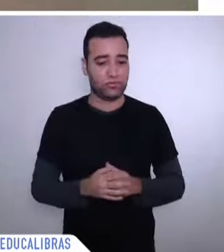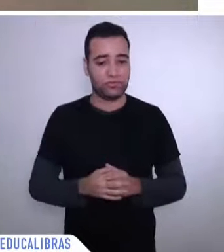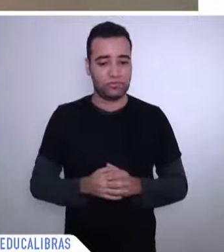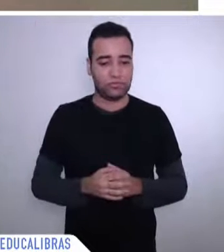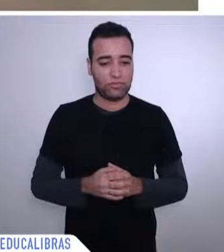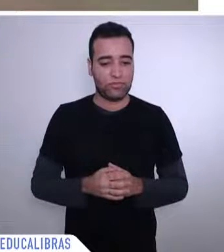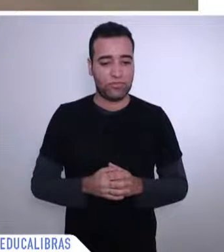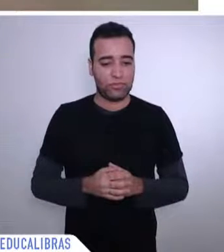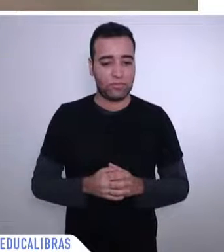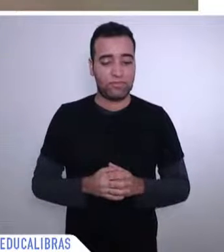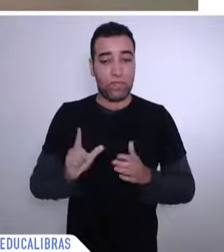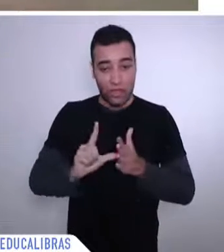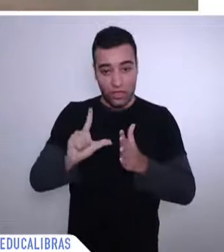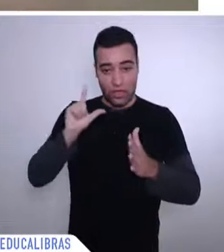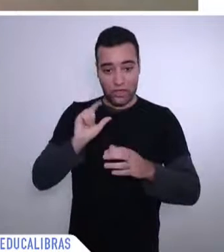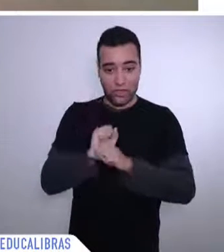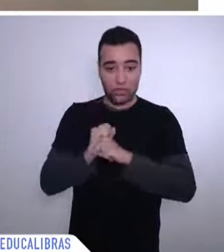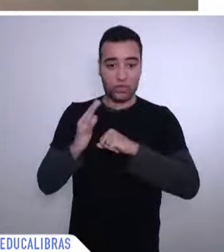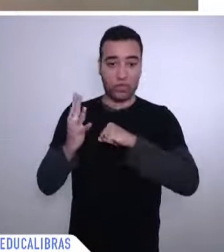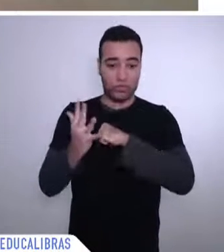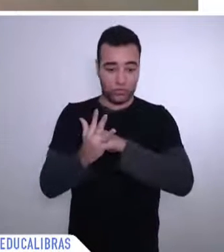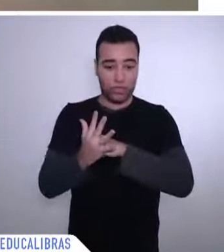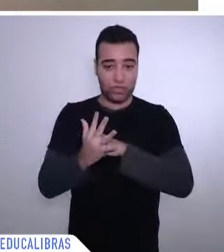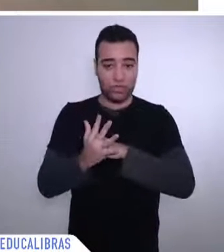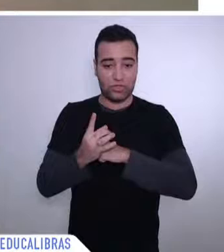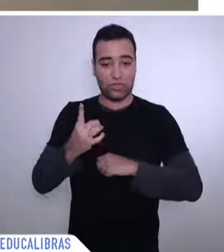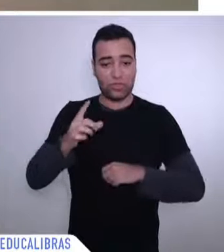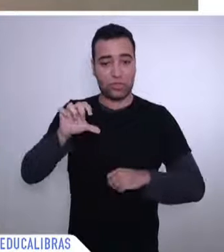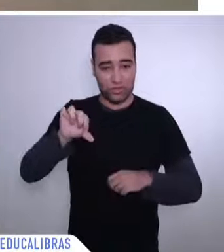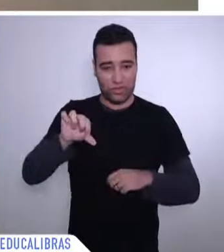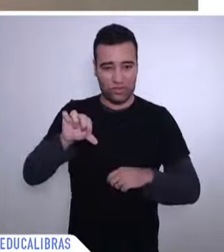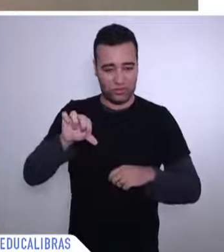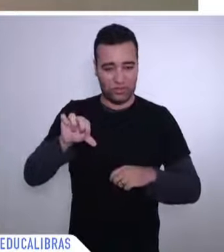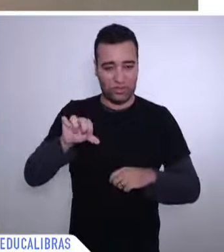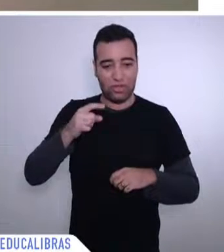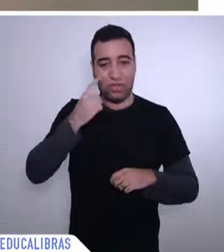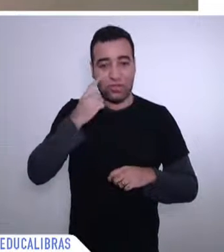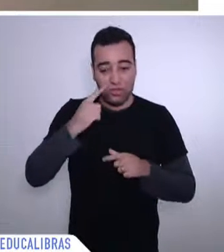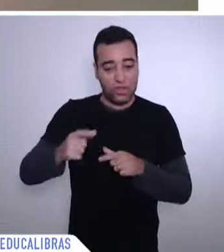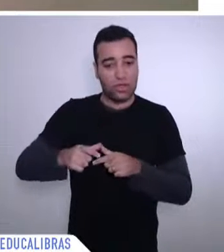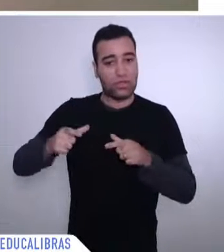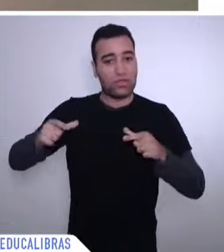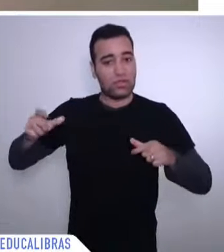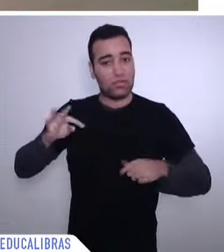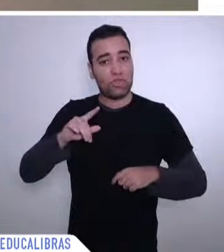employment rates. We were seeing lots of opportunities as a result of technological change.